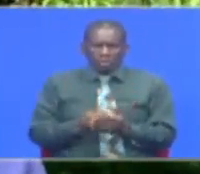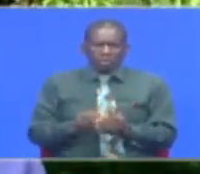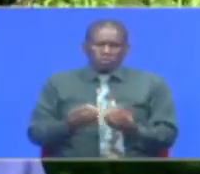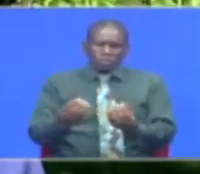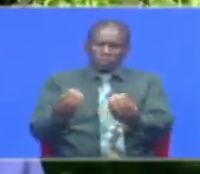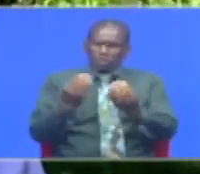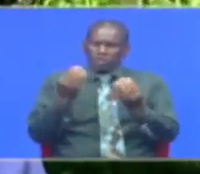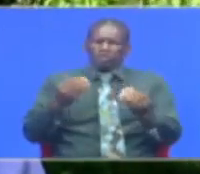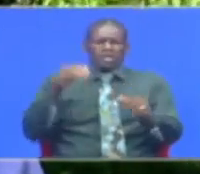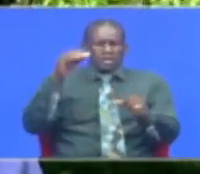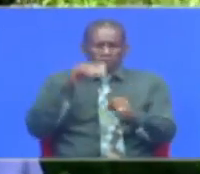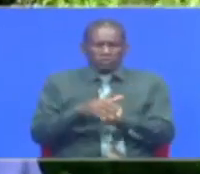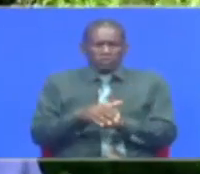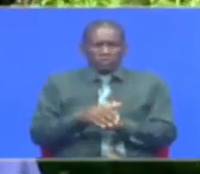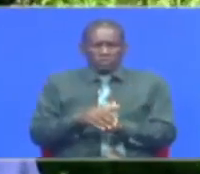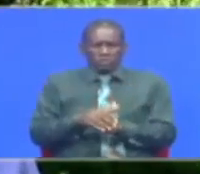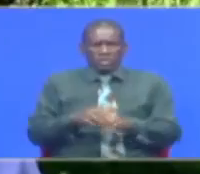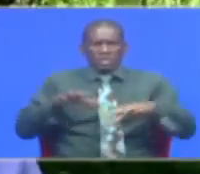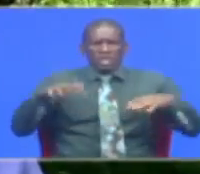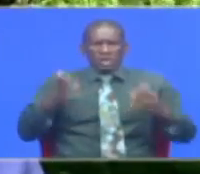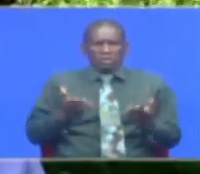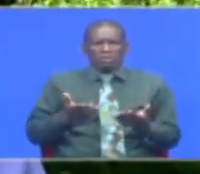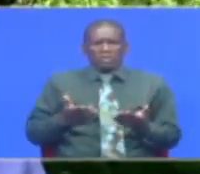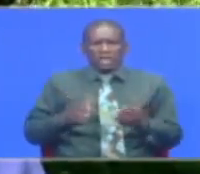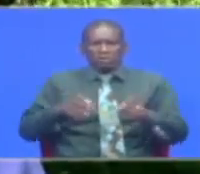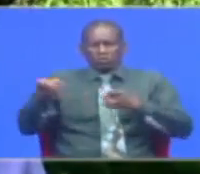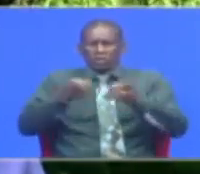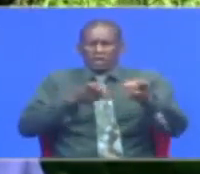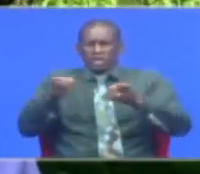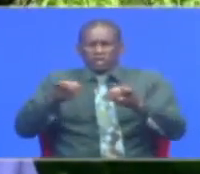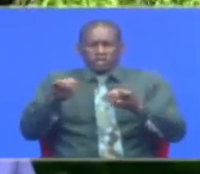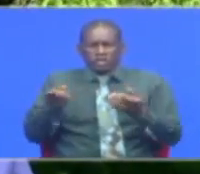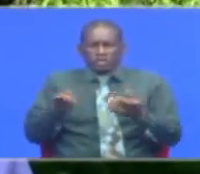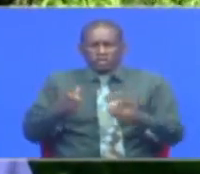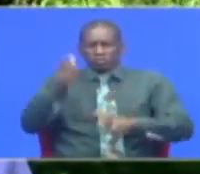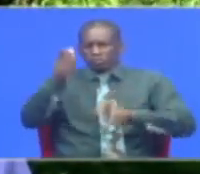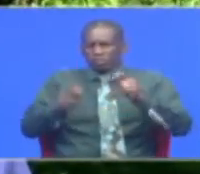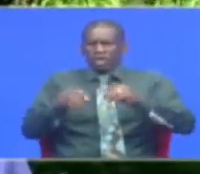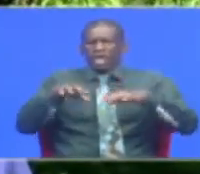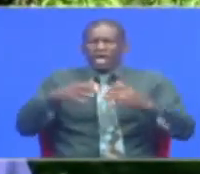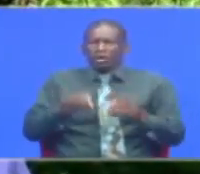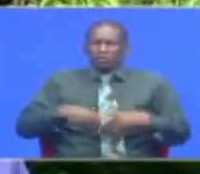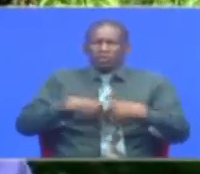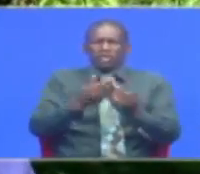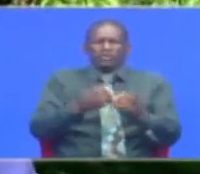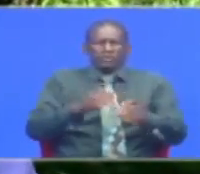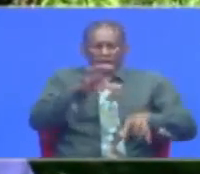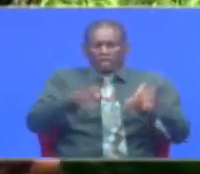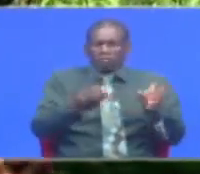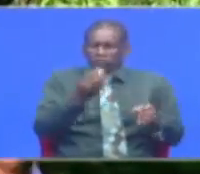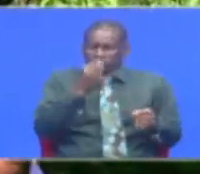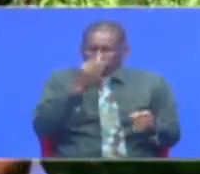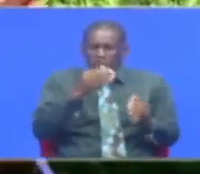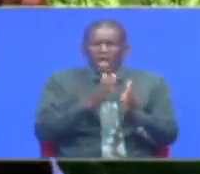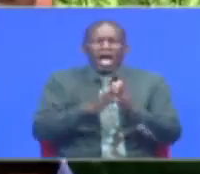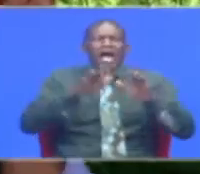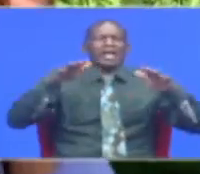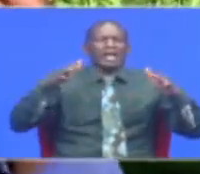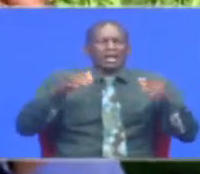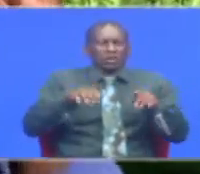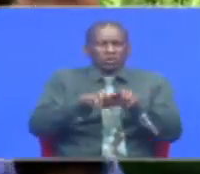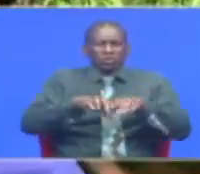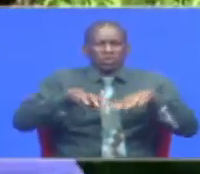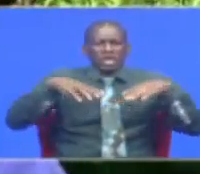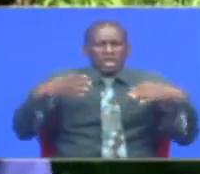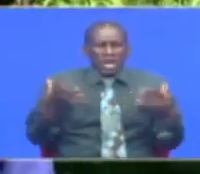mapunzo, kuhusu mambo ya management, kuhusu mambo ya chakula, na kuhusu